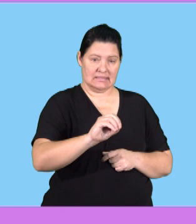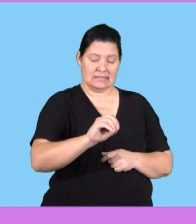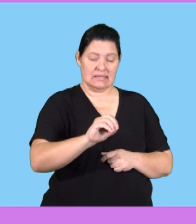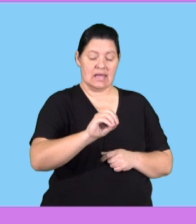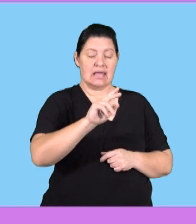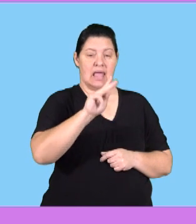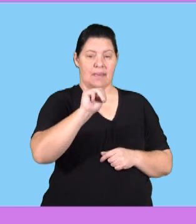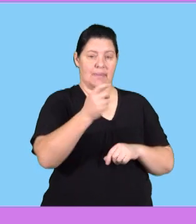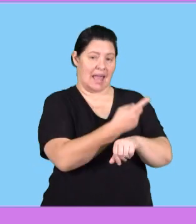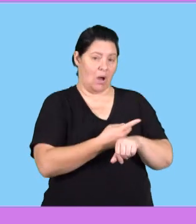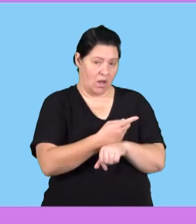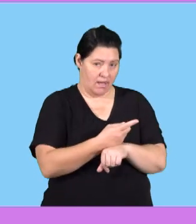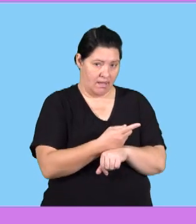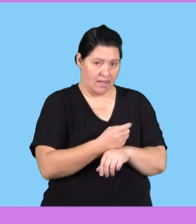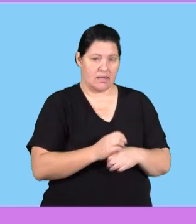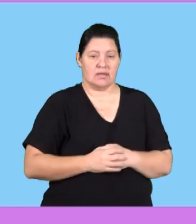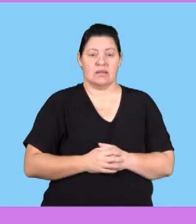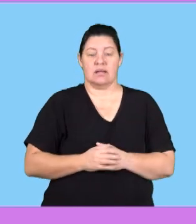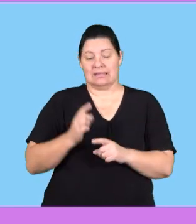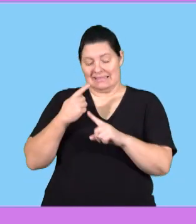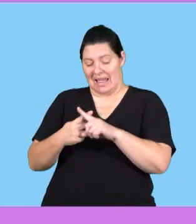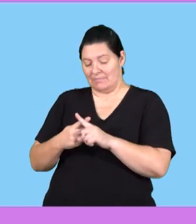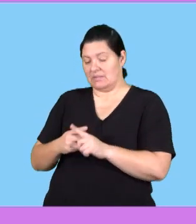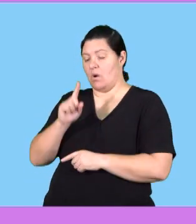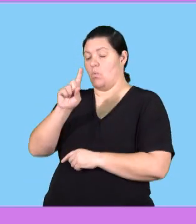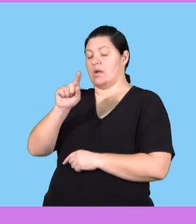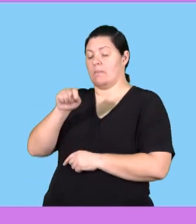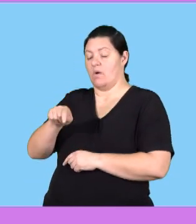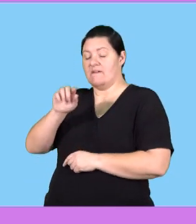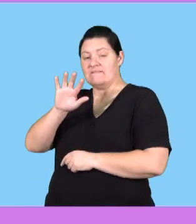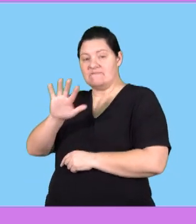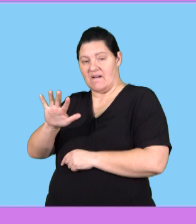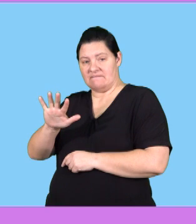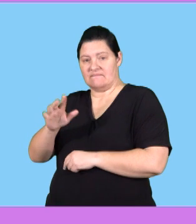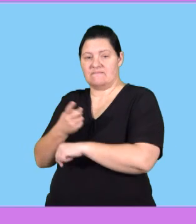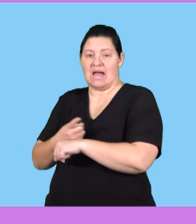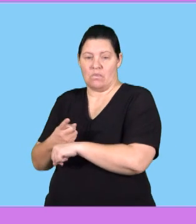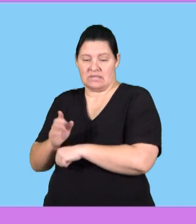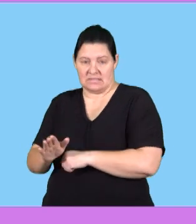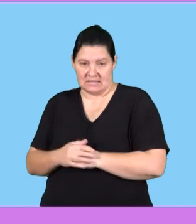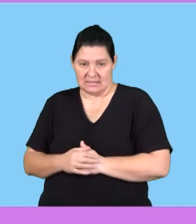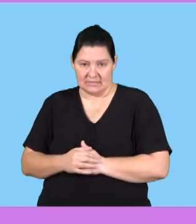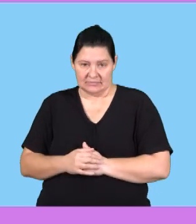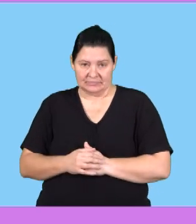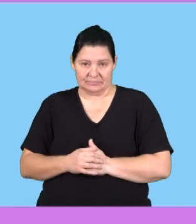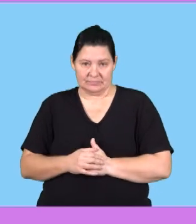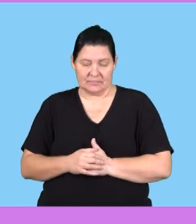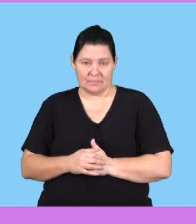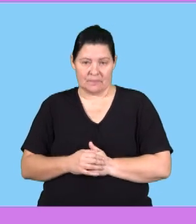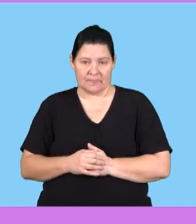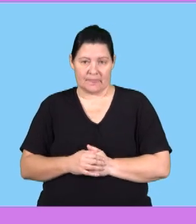80 kilometers per hour. Multiplied by the time is